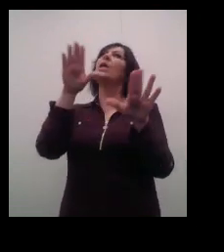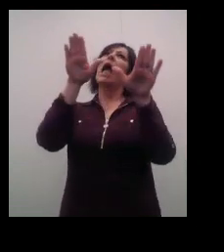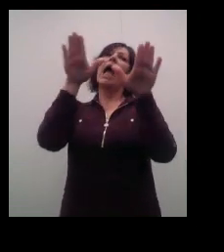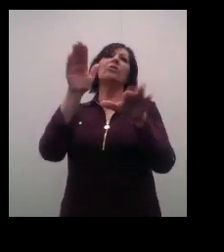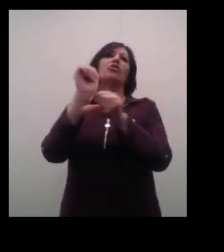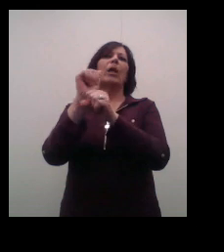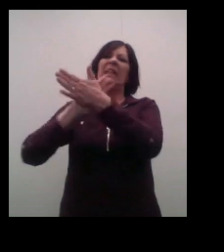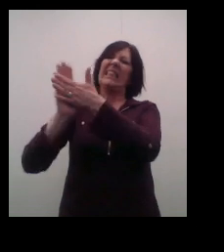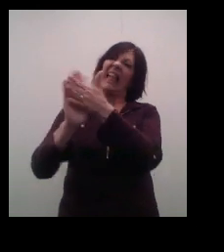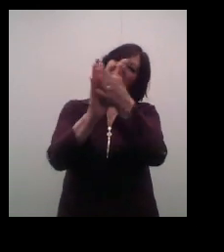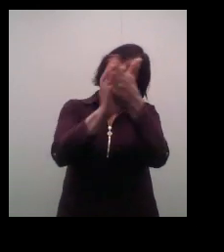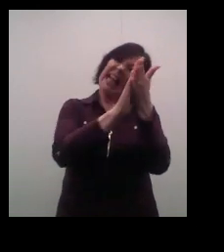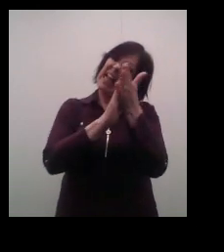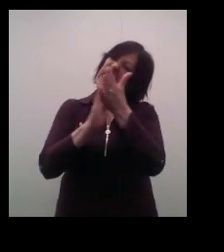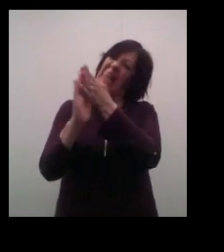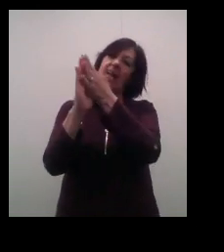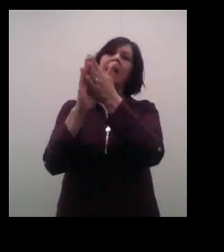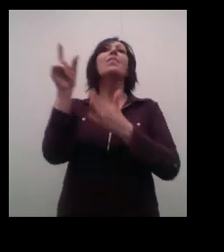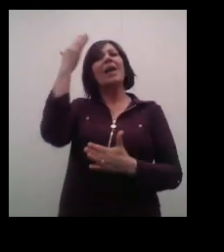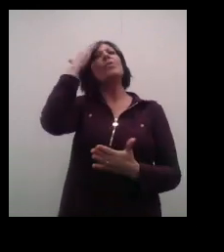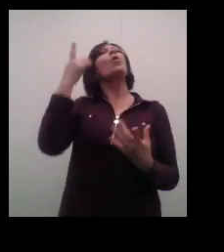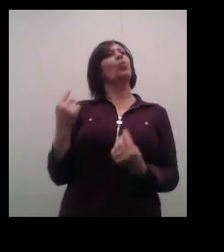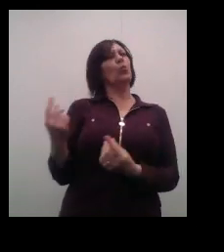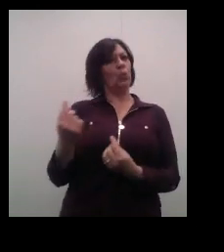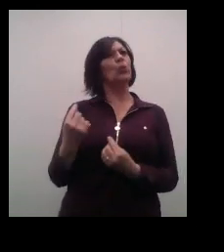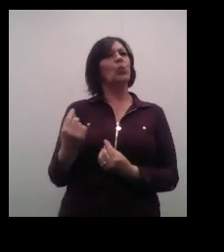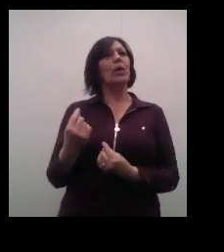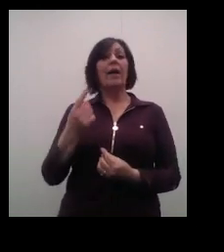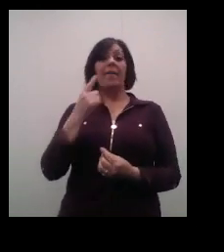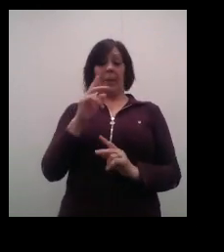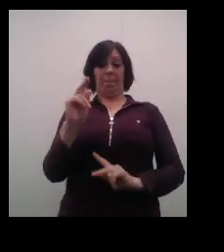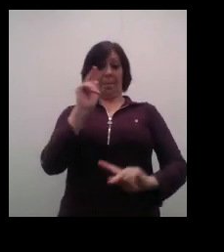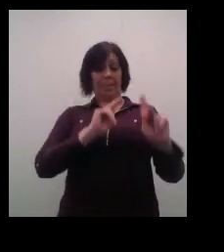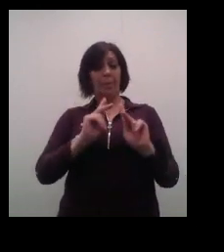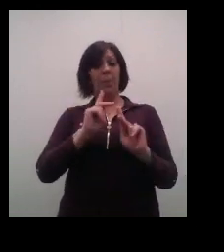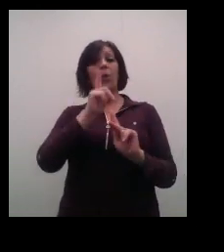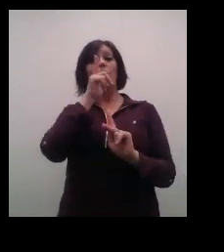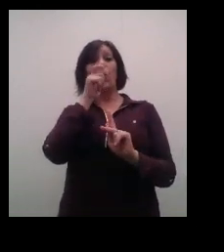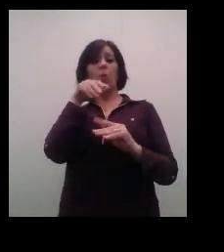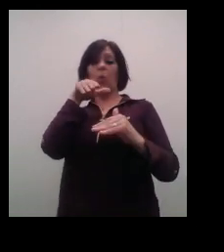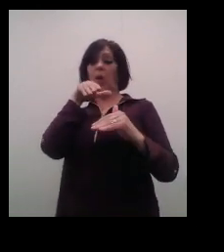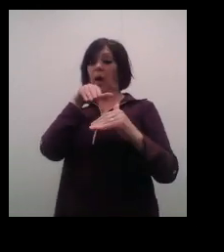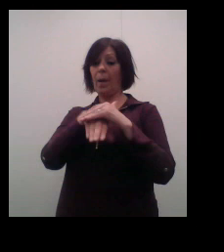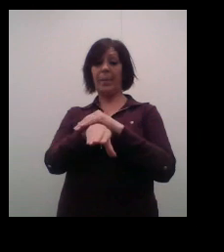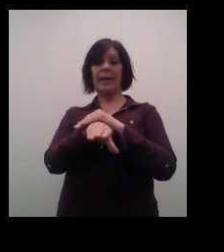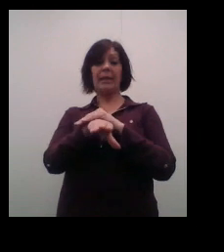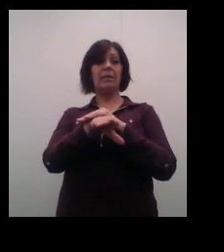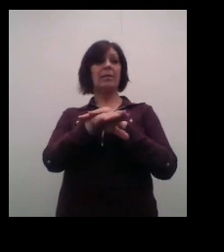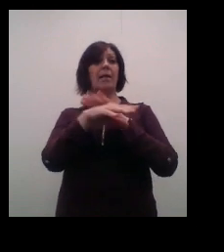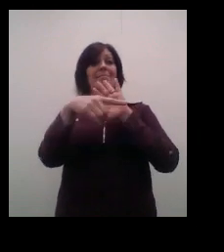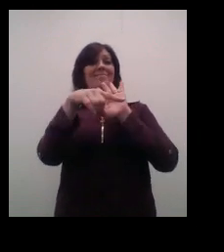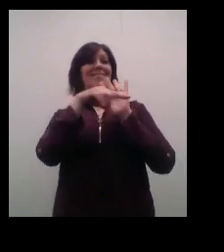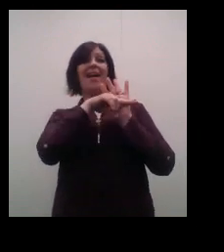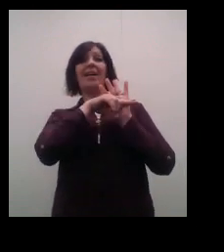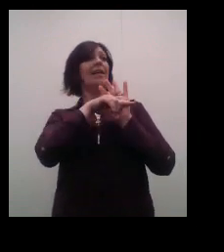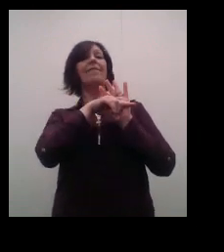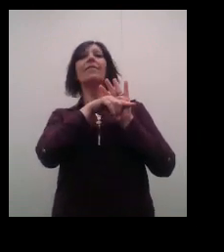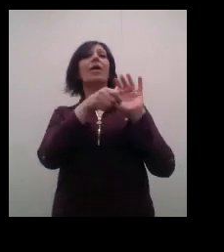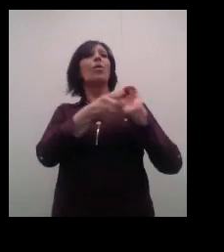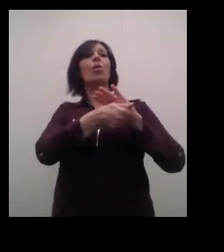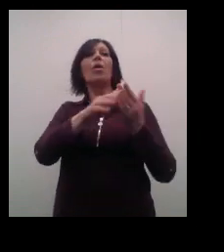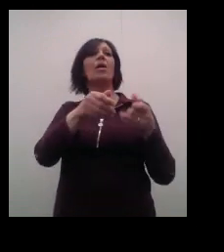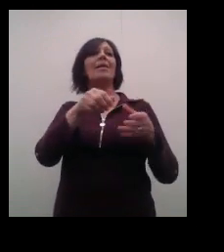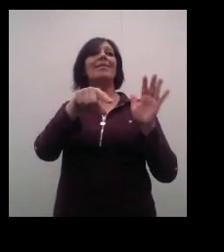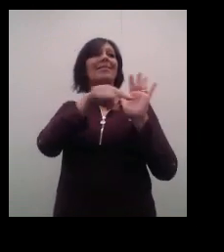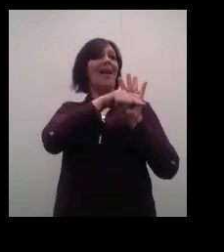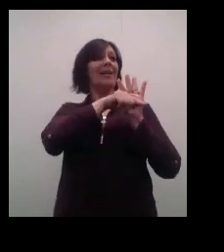with infection control, and they know what they're doing. And for people who walk in COVID negative, they should